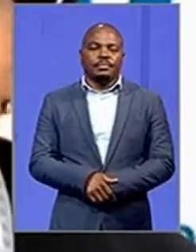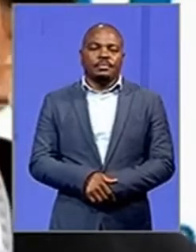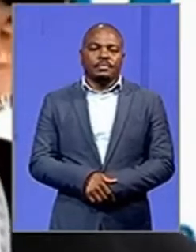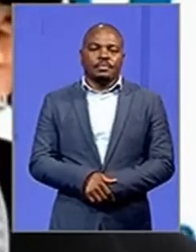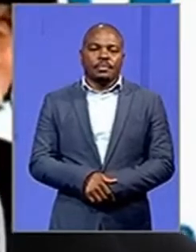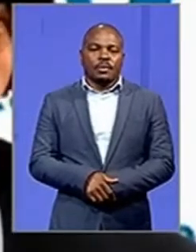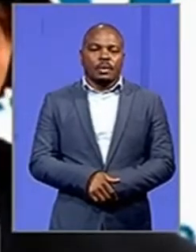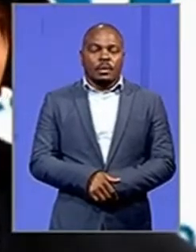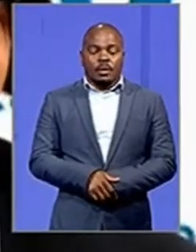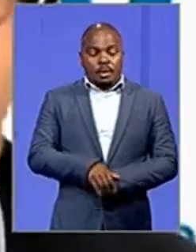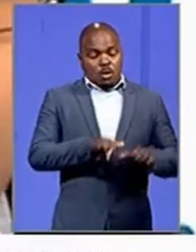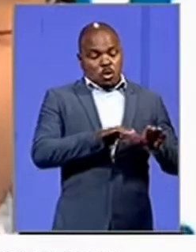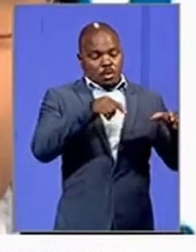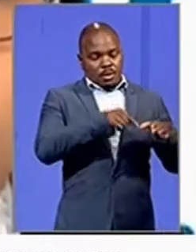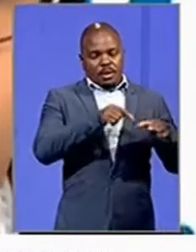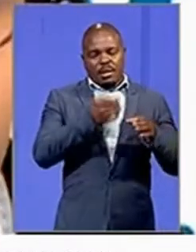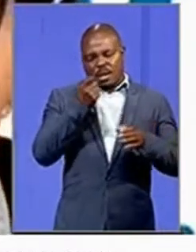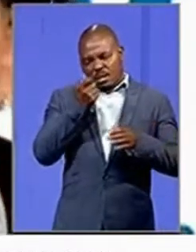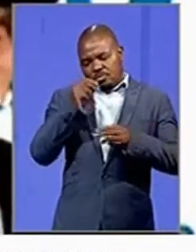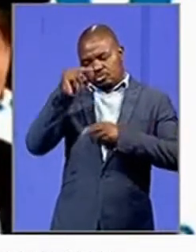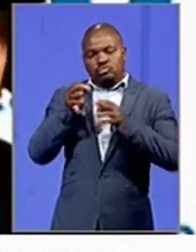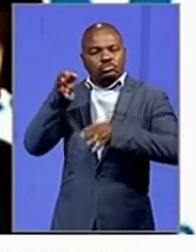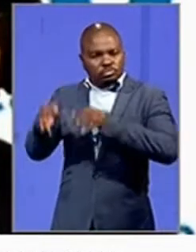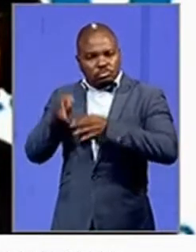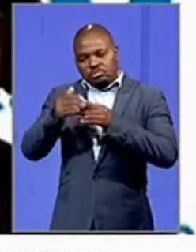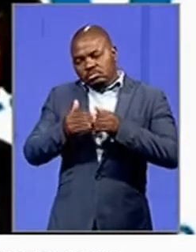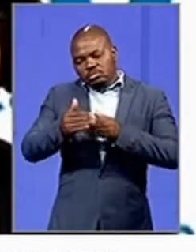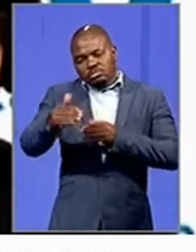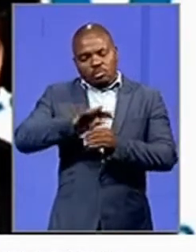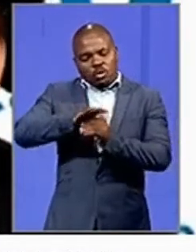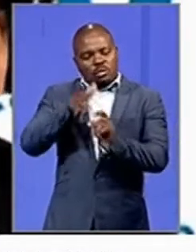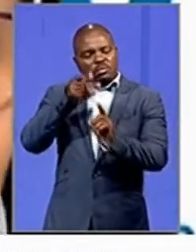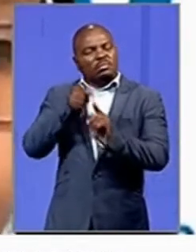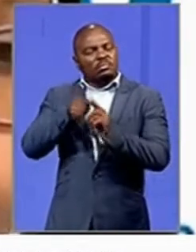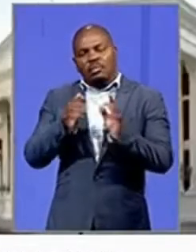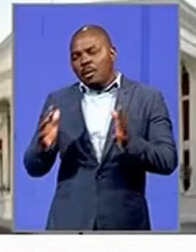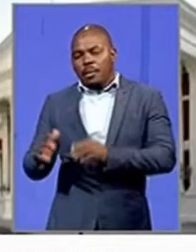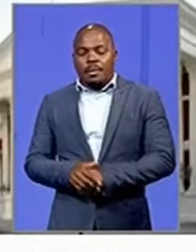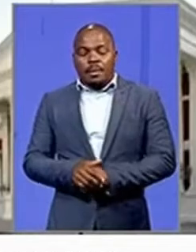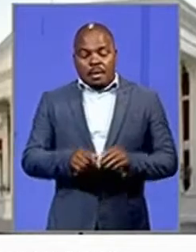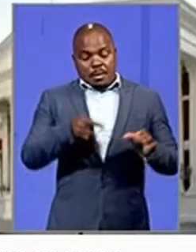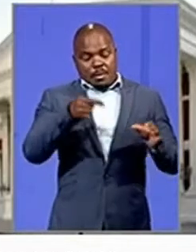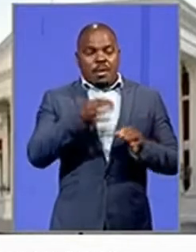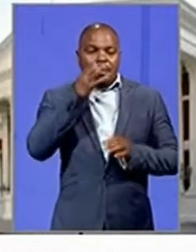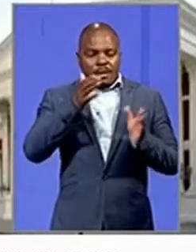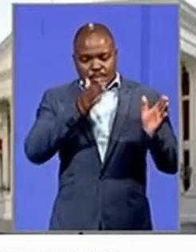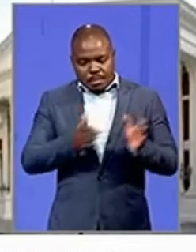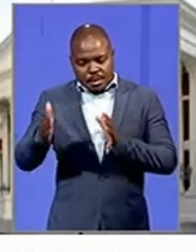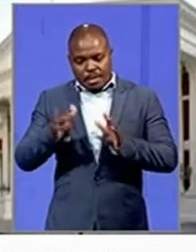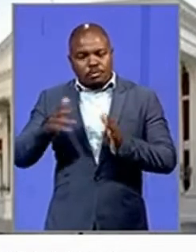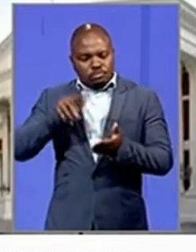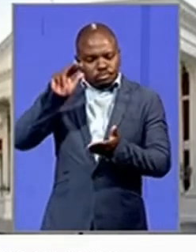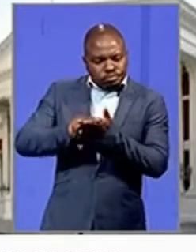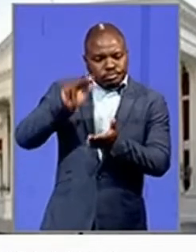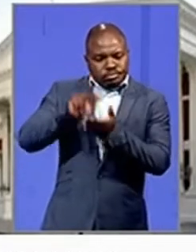who are boarding. Komiti ya bookamedi ya tlhalosa ka bokhutshwane ka moento o tlang wa COVID-19. SAHPRA e re dithulaganyo tsa go atlanegisa moento di